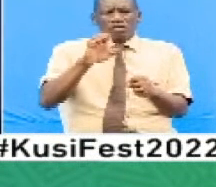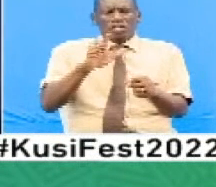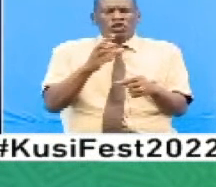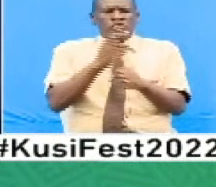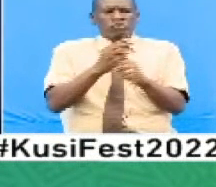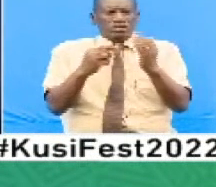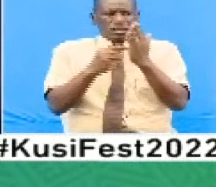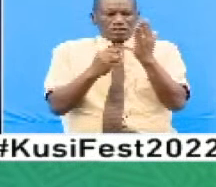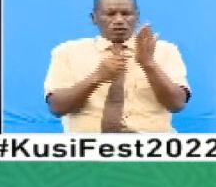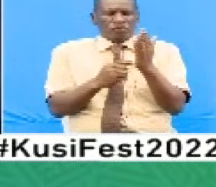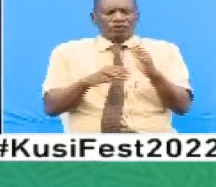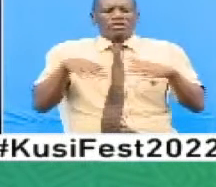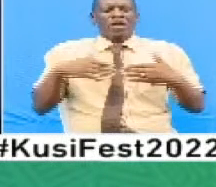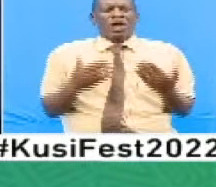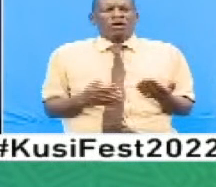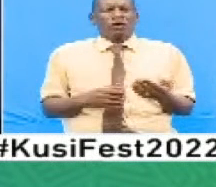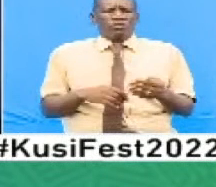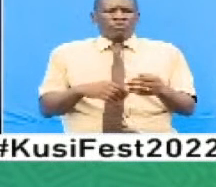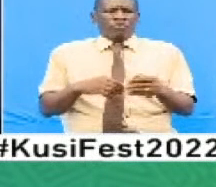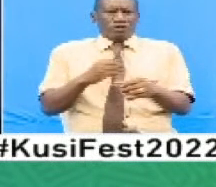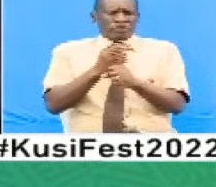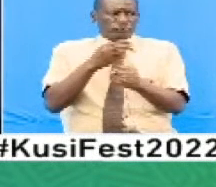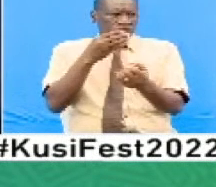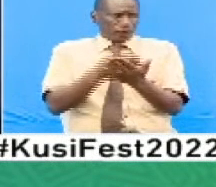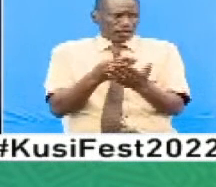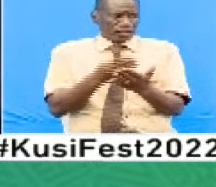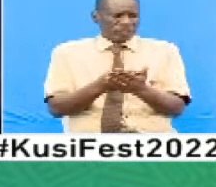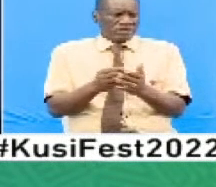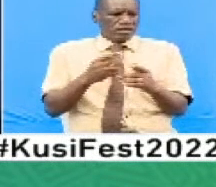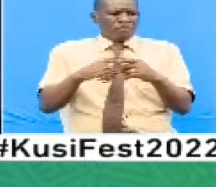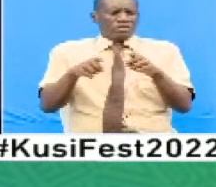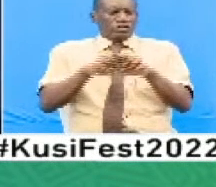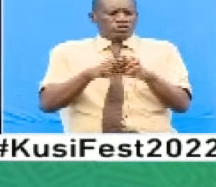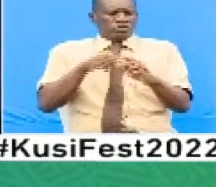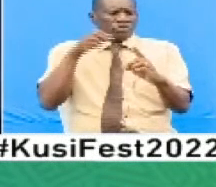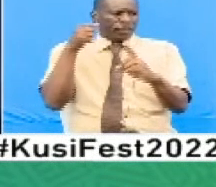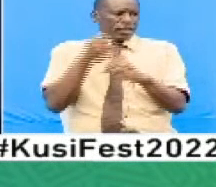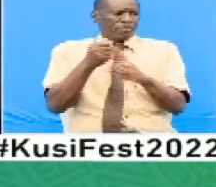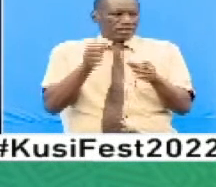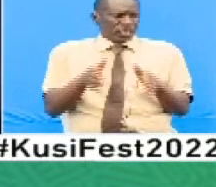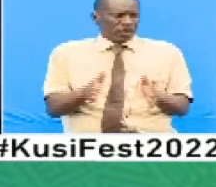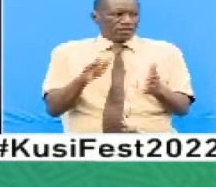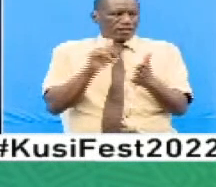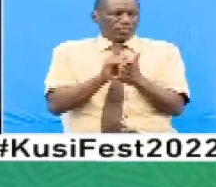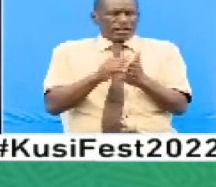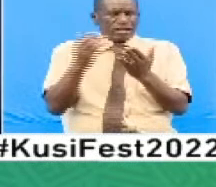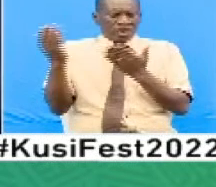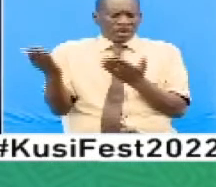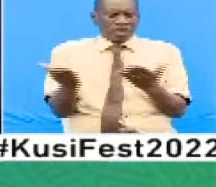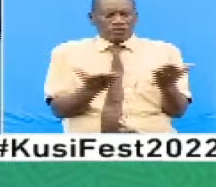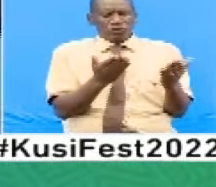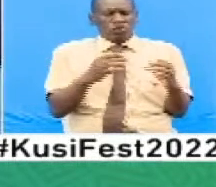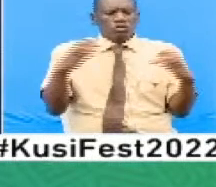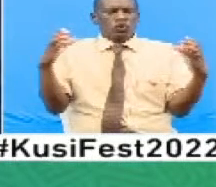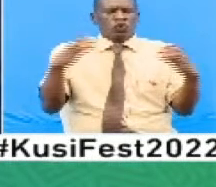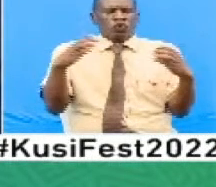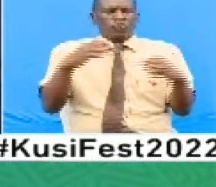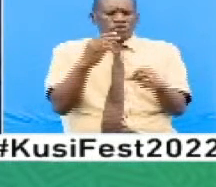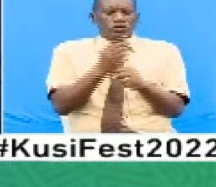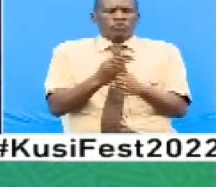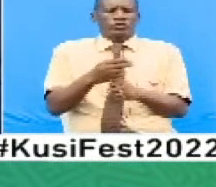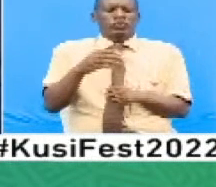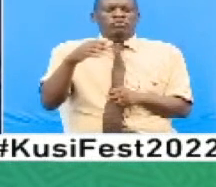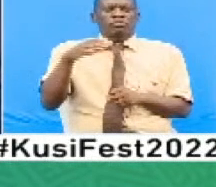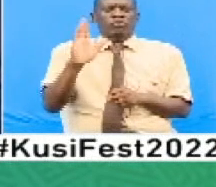technology, using financing, but also impacting in a way that allows communities to use more